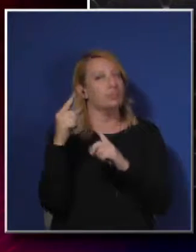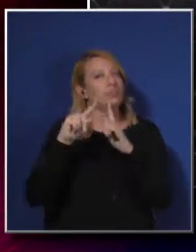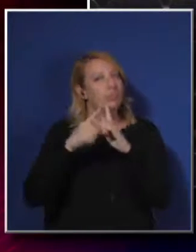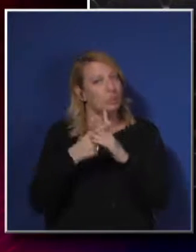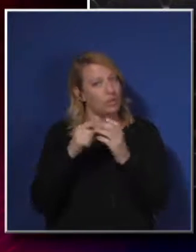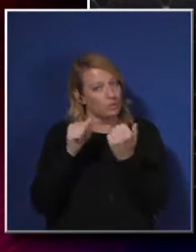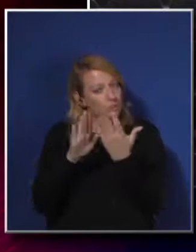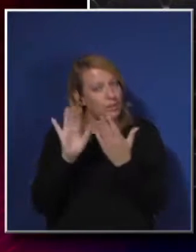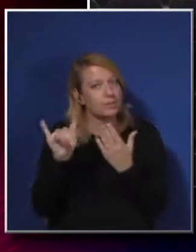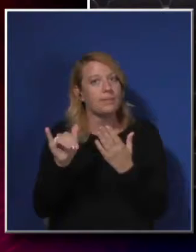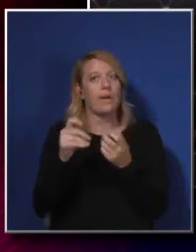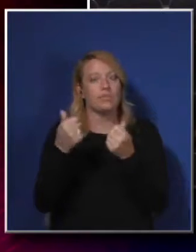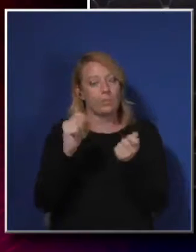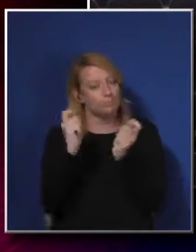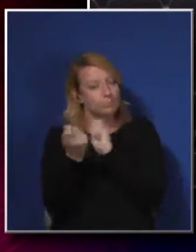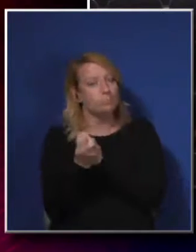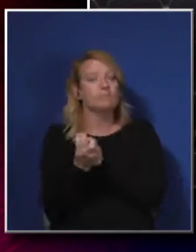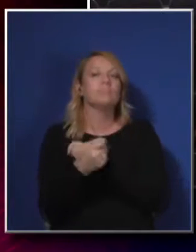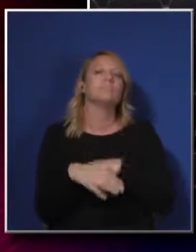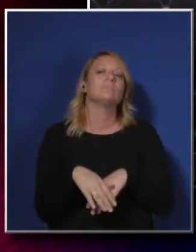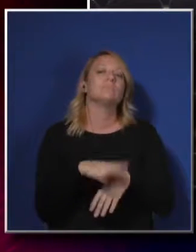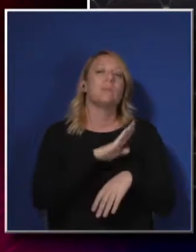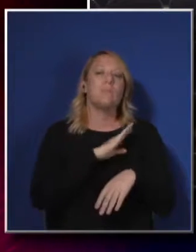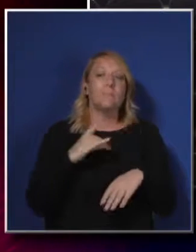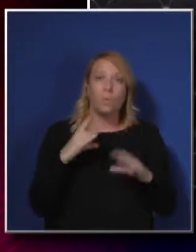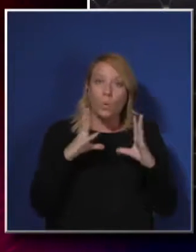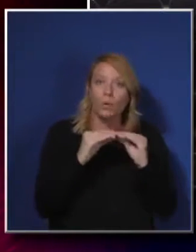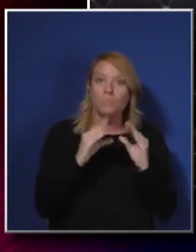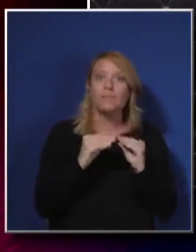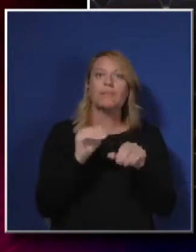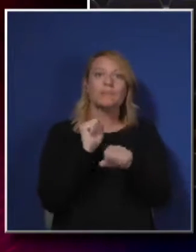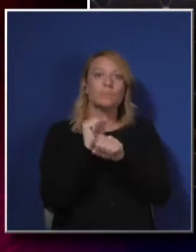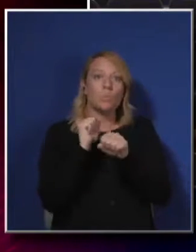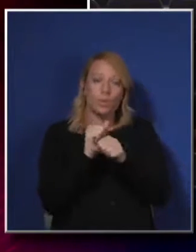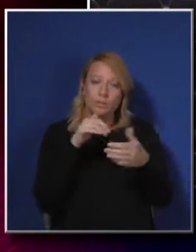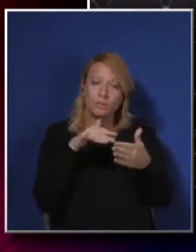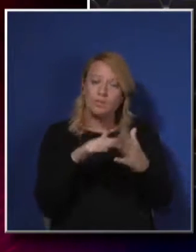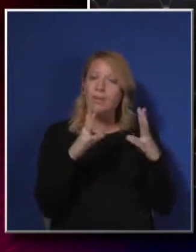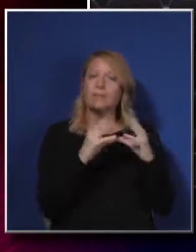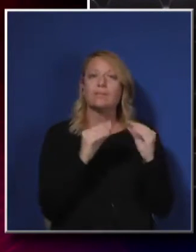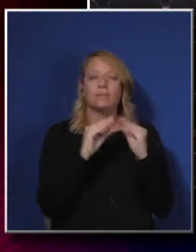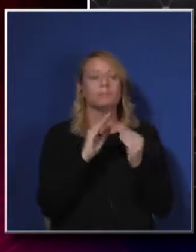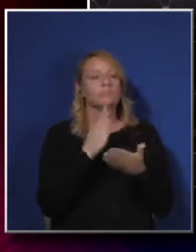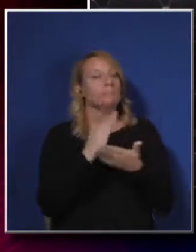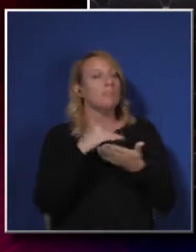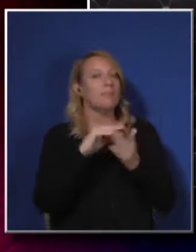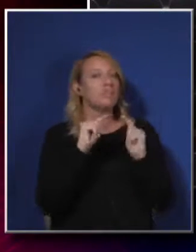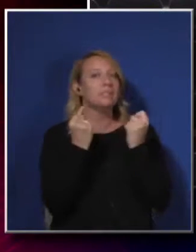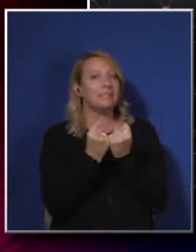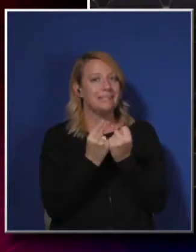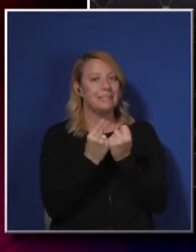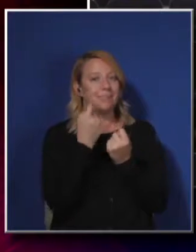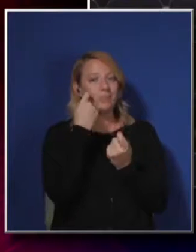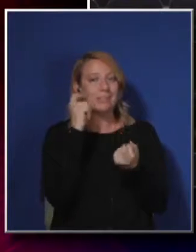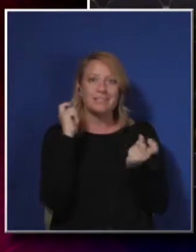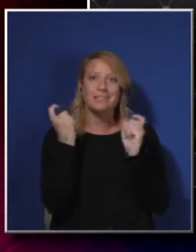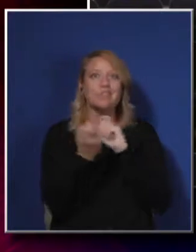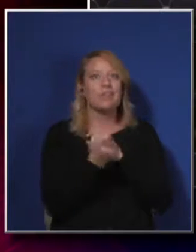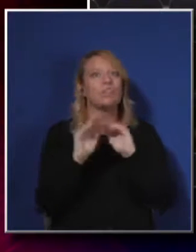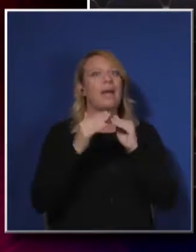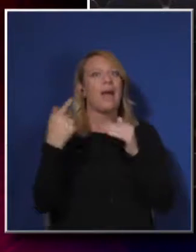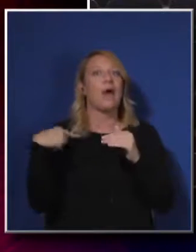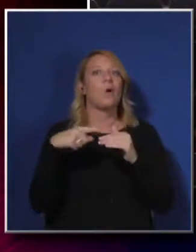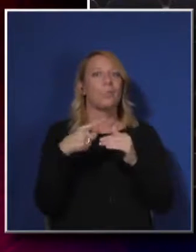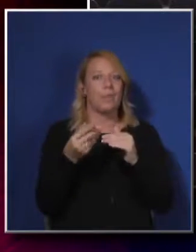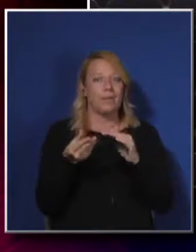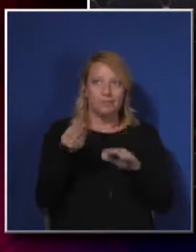in prior board meetings and work study sessions, the budget team has changed their process in the development and recent submission of our annual budget